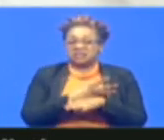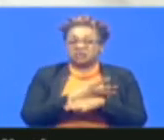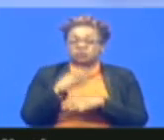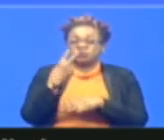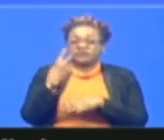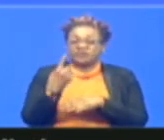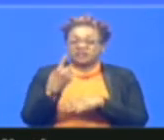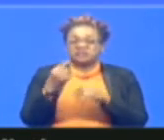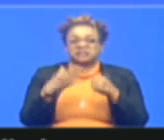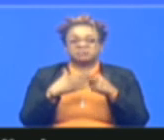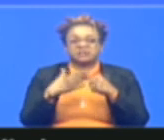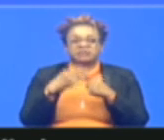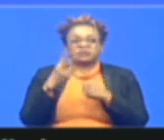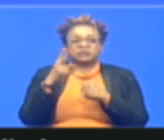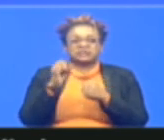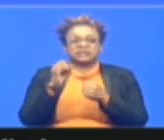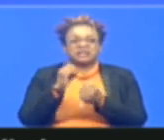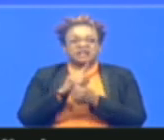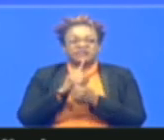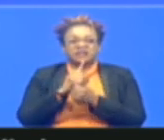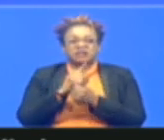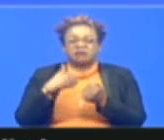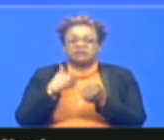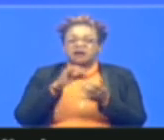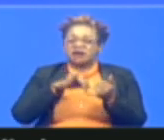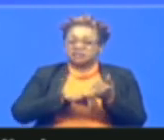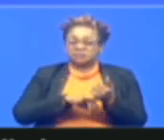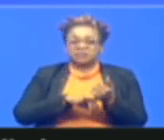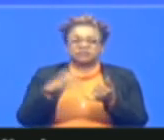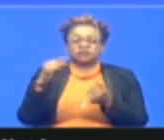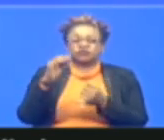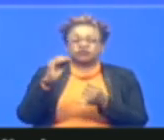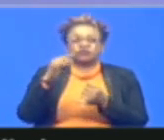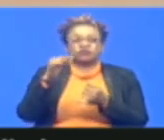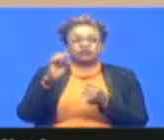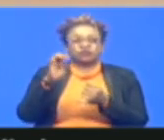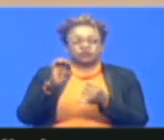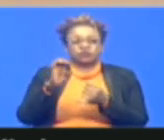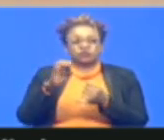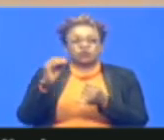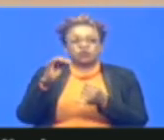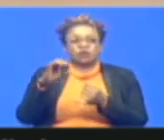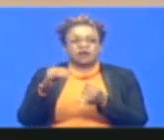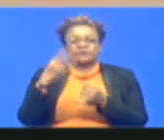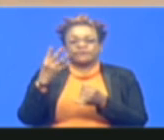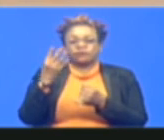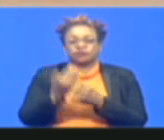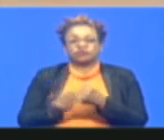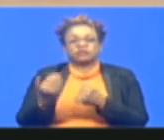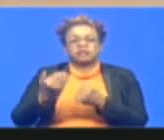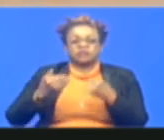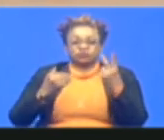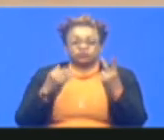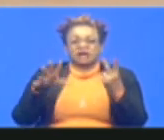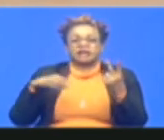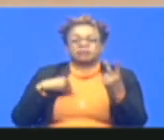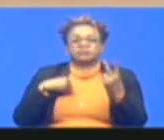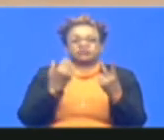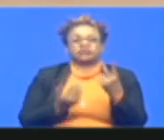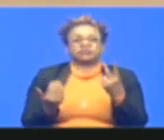of September 2011 and is survived by her husband, Dr. George Ogola, 4 children and 2 foster children. Margaret's